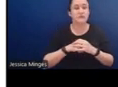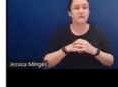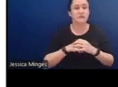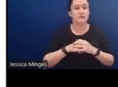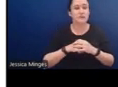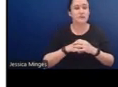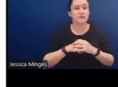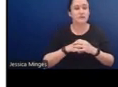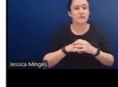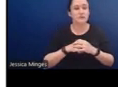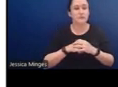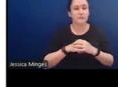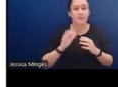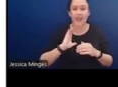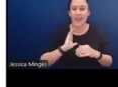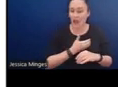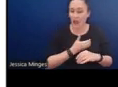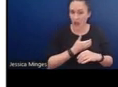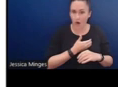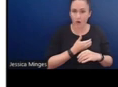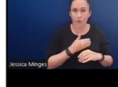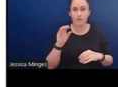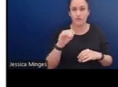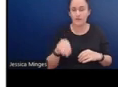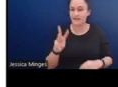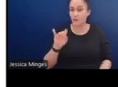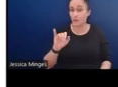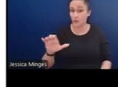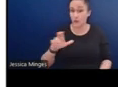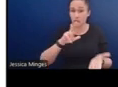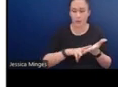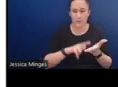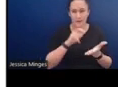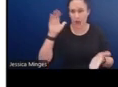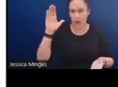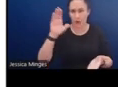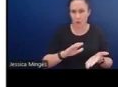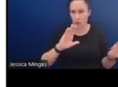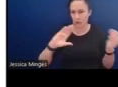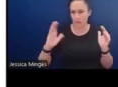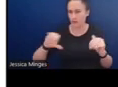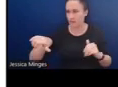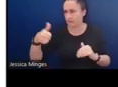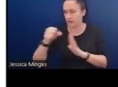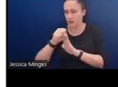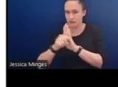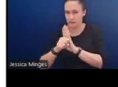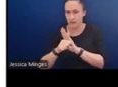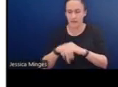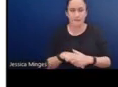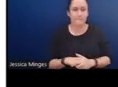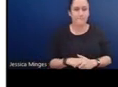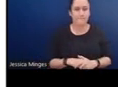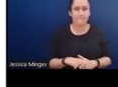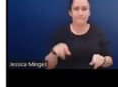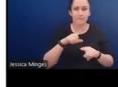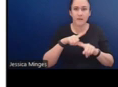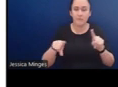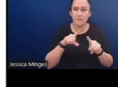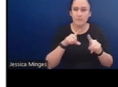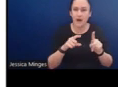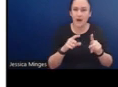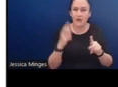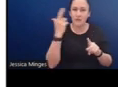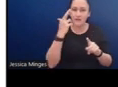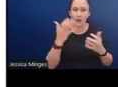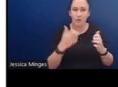Our rates of WIC enrollment were not as low as some of the other states. But the reason I wanted to highlight a